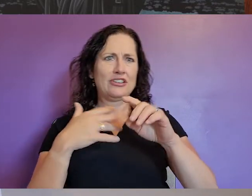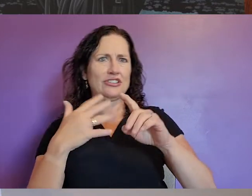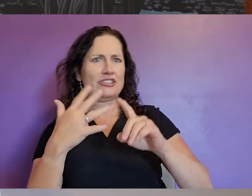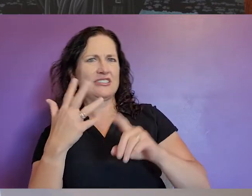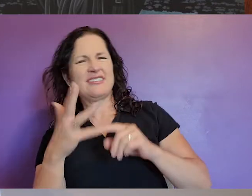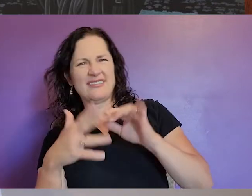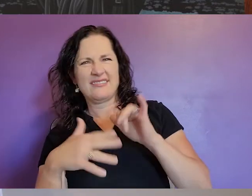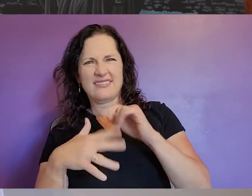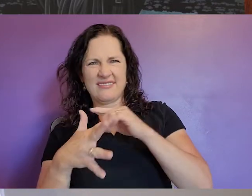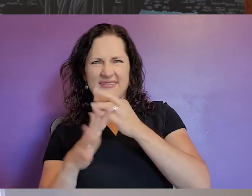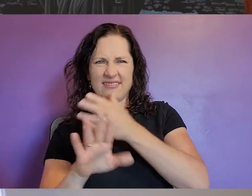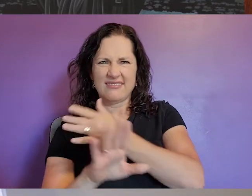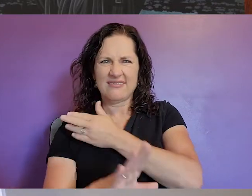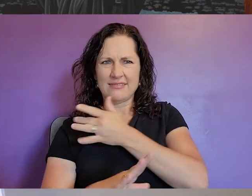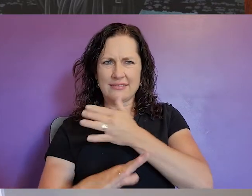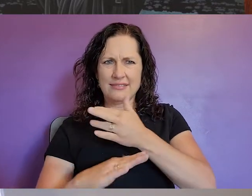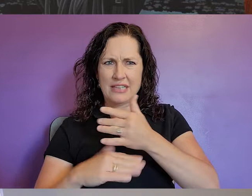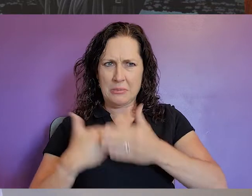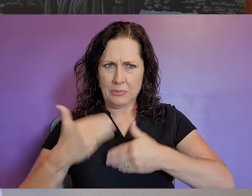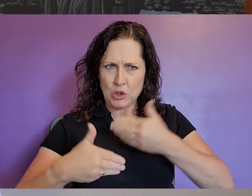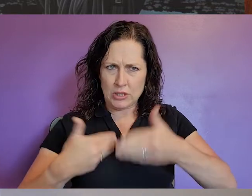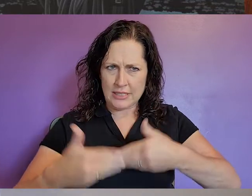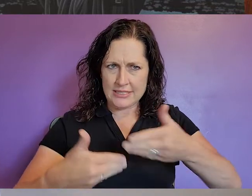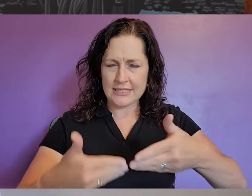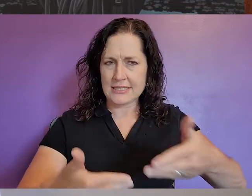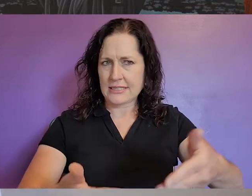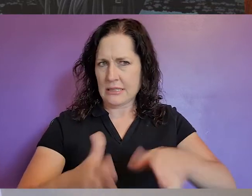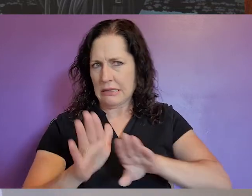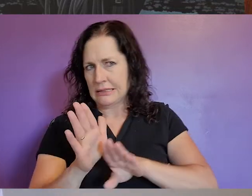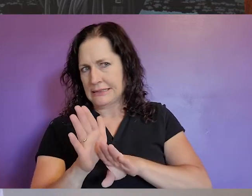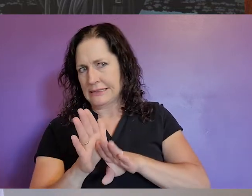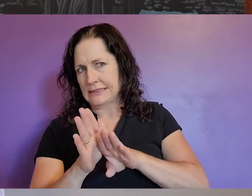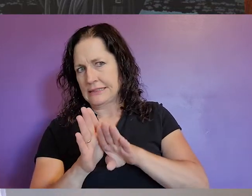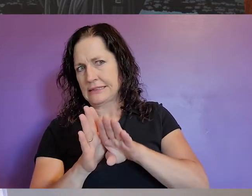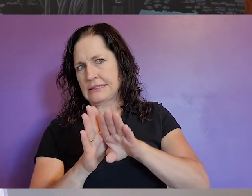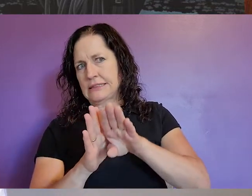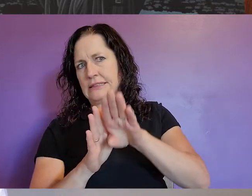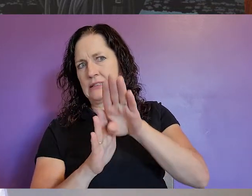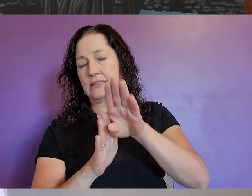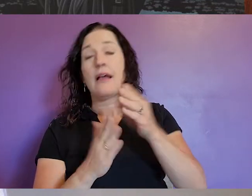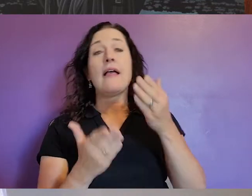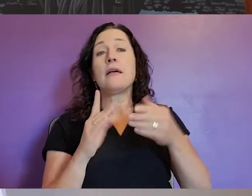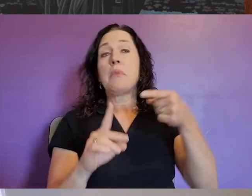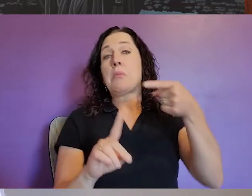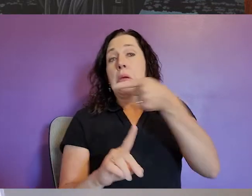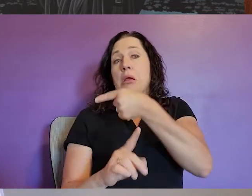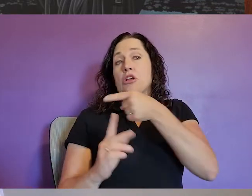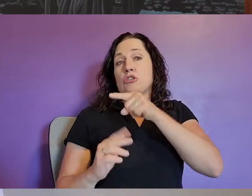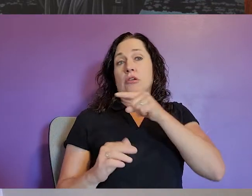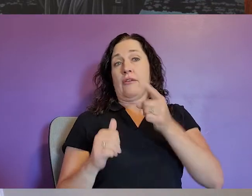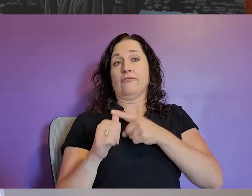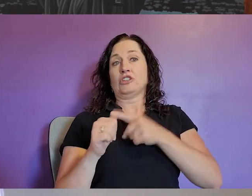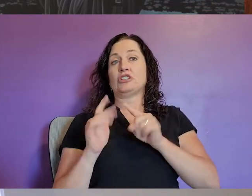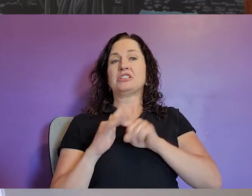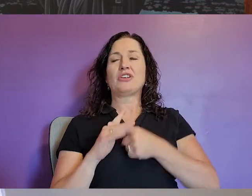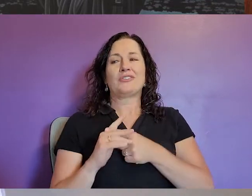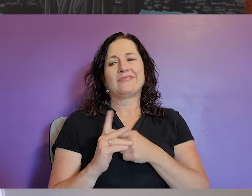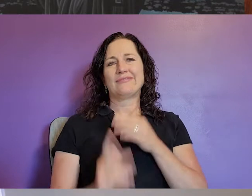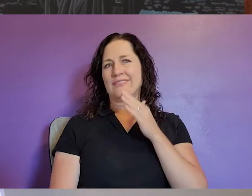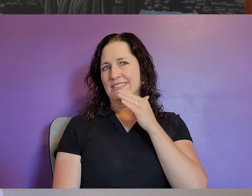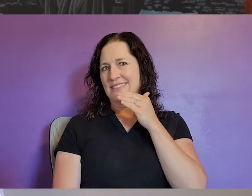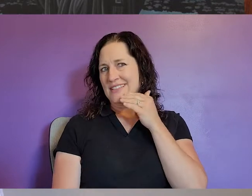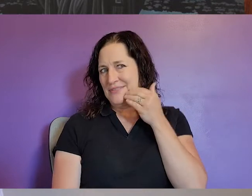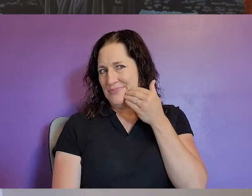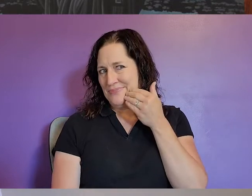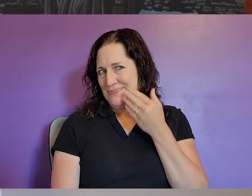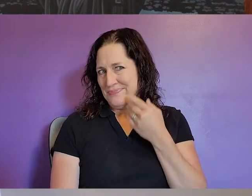and getting engaged? It's quite progressive. And it might have started out by